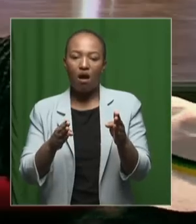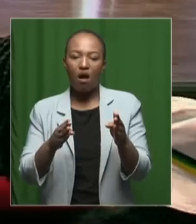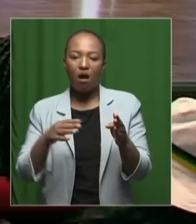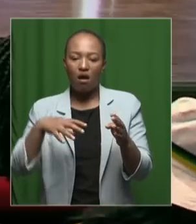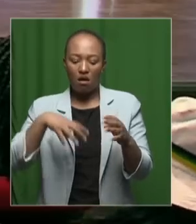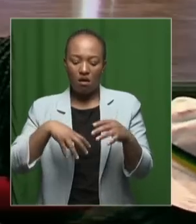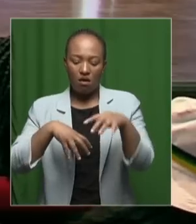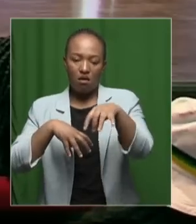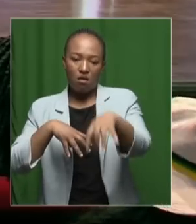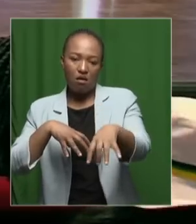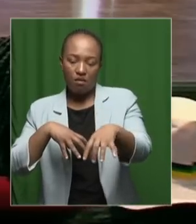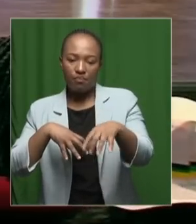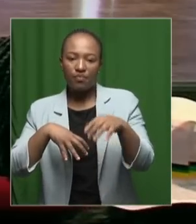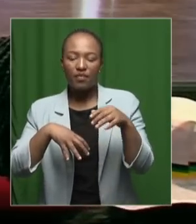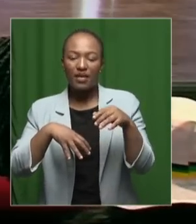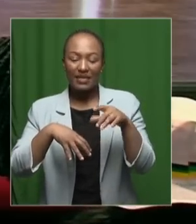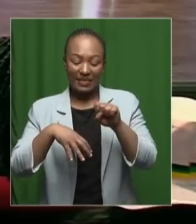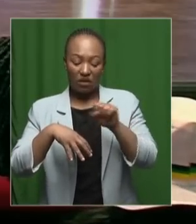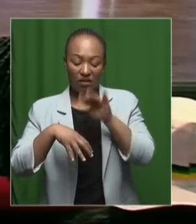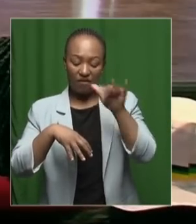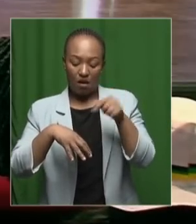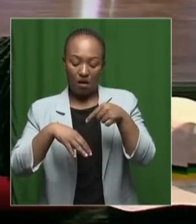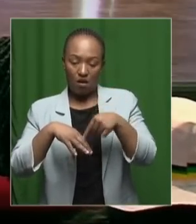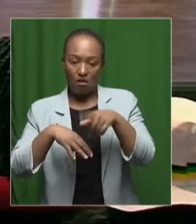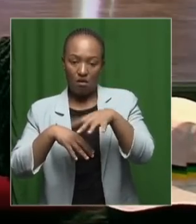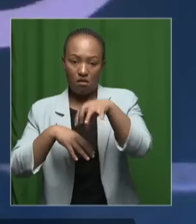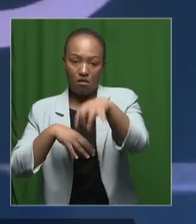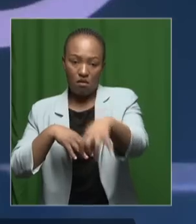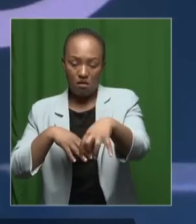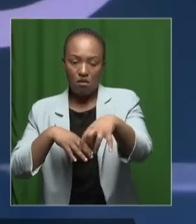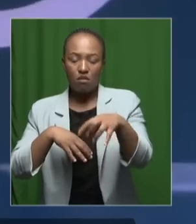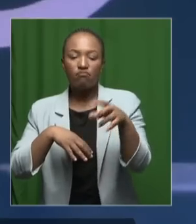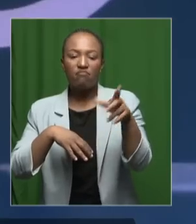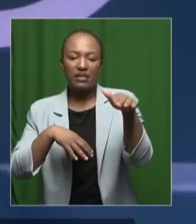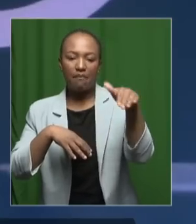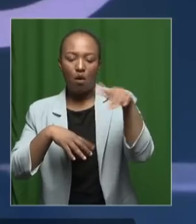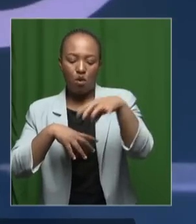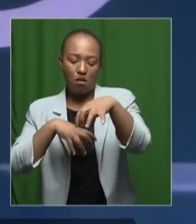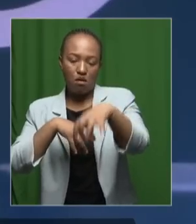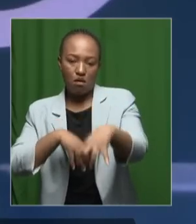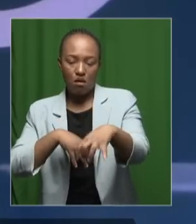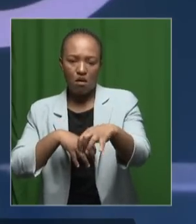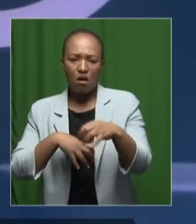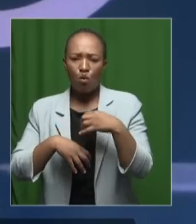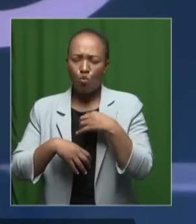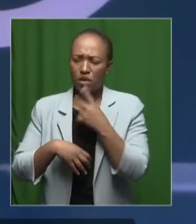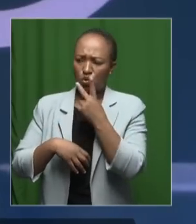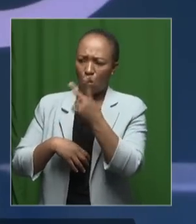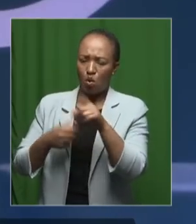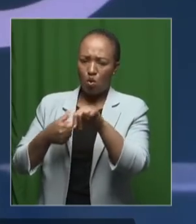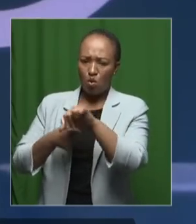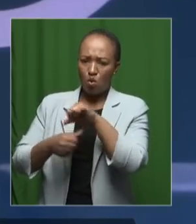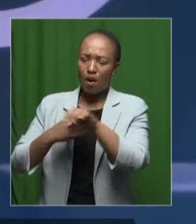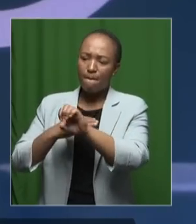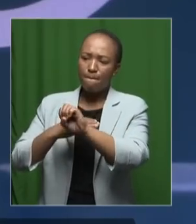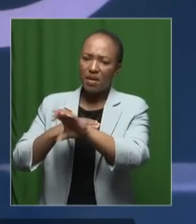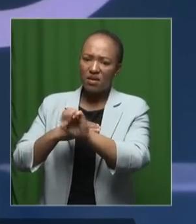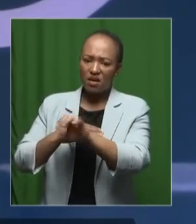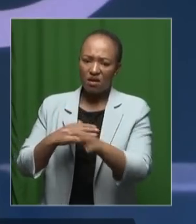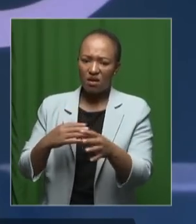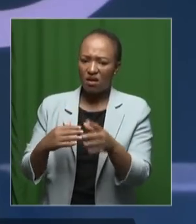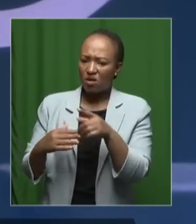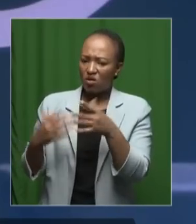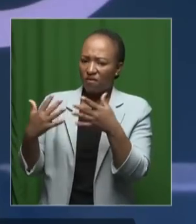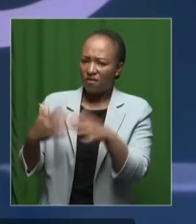Africa and Zimbabwe. We saw that on social media. So how far did you go and what